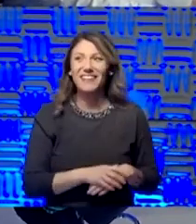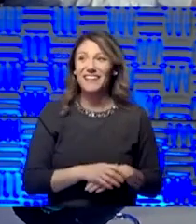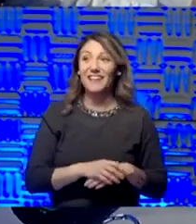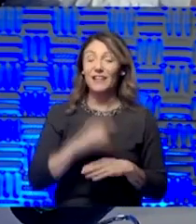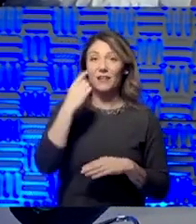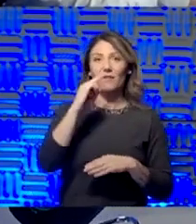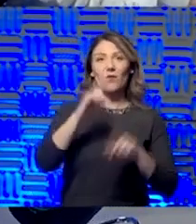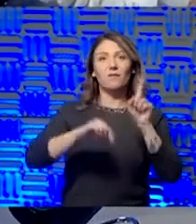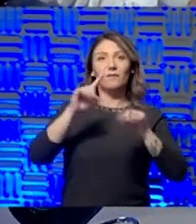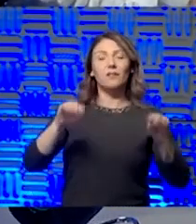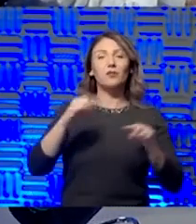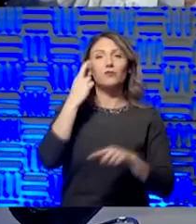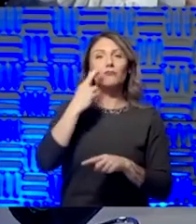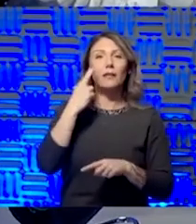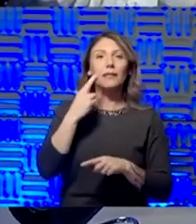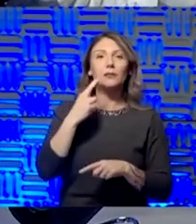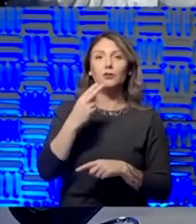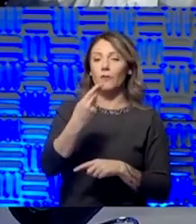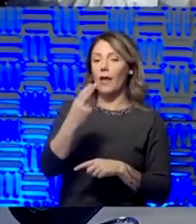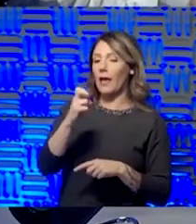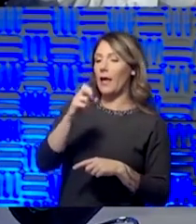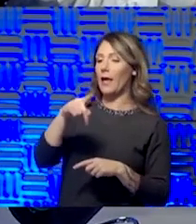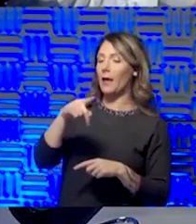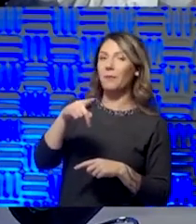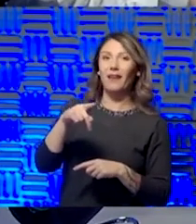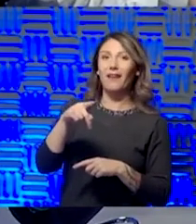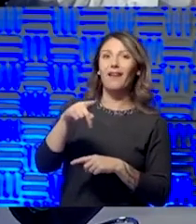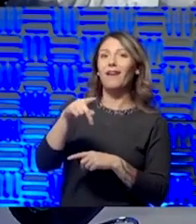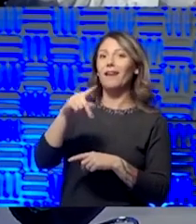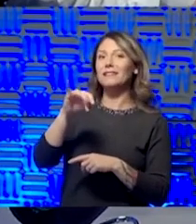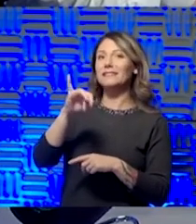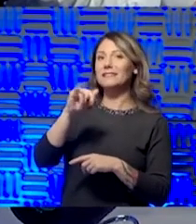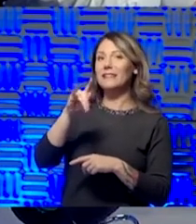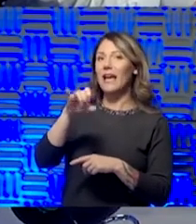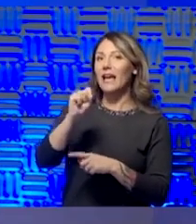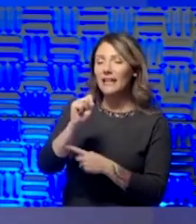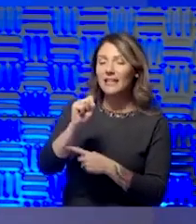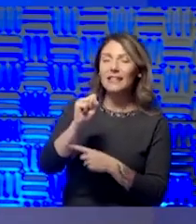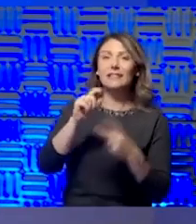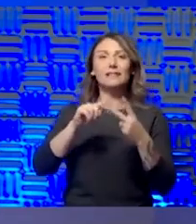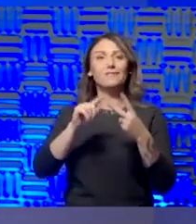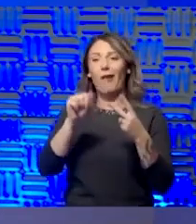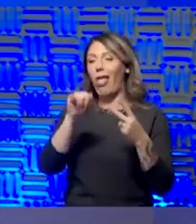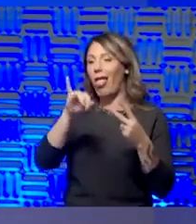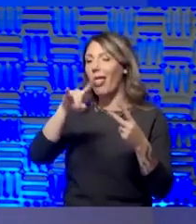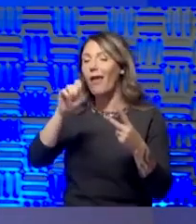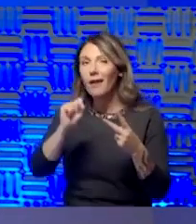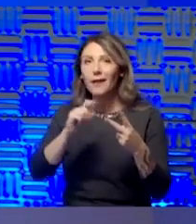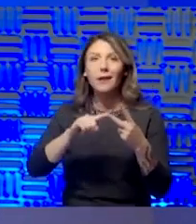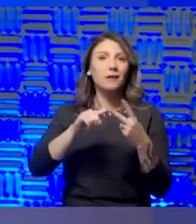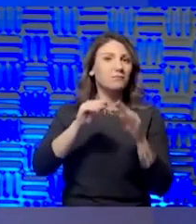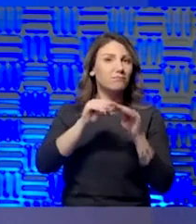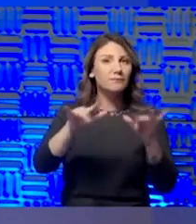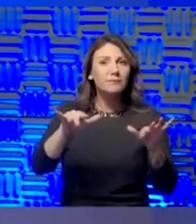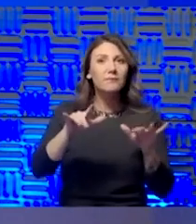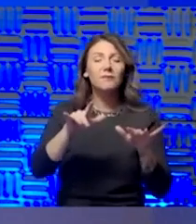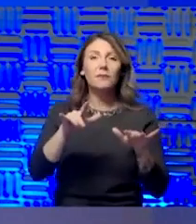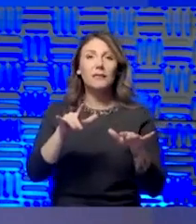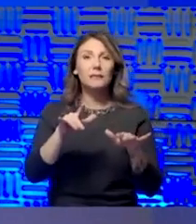For various things, you know, we've had hepatitis A outbreaks, Shigella outbreaks. It's a very old concept, and it's done, you know, very